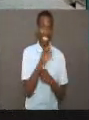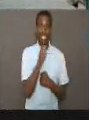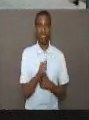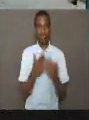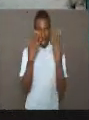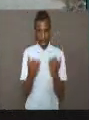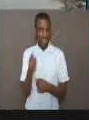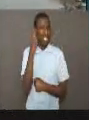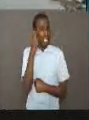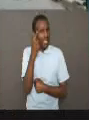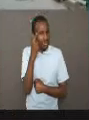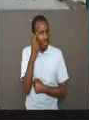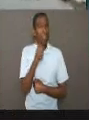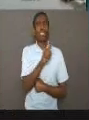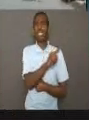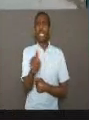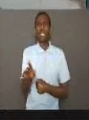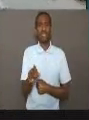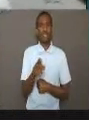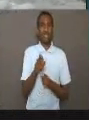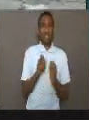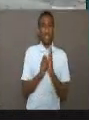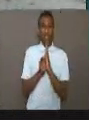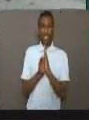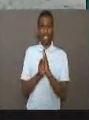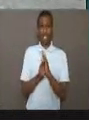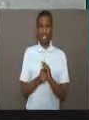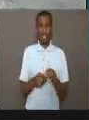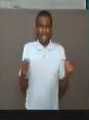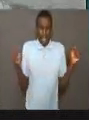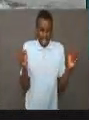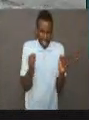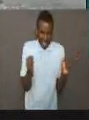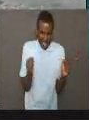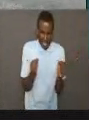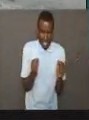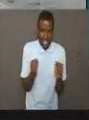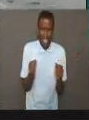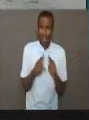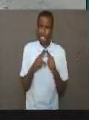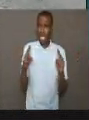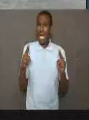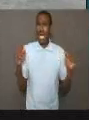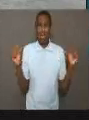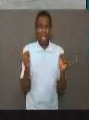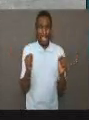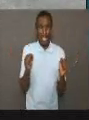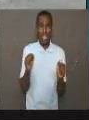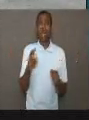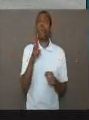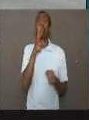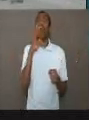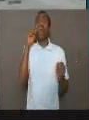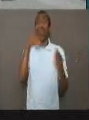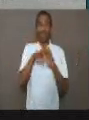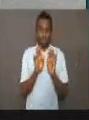Imagine that you are jumping into a pool of extremely cold water